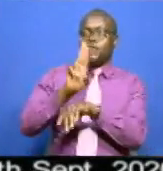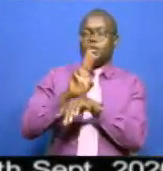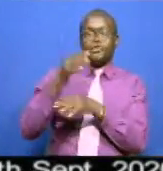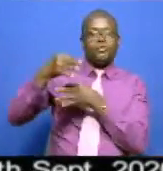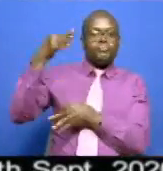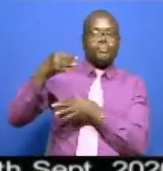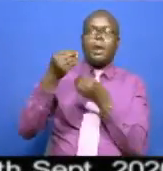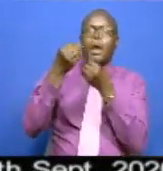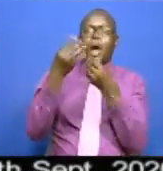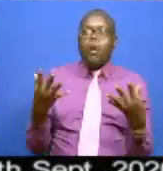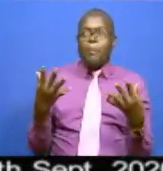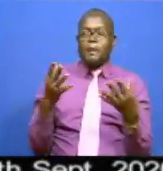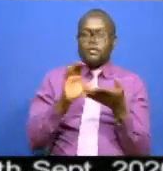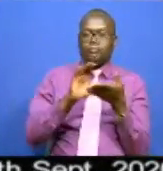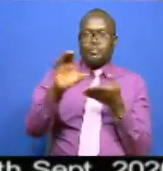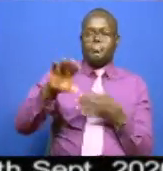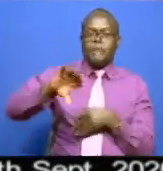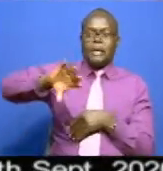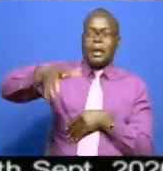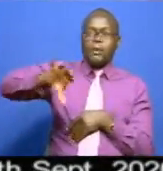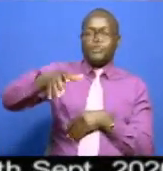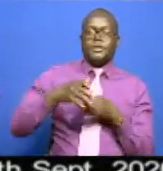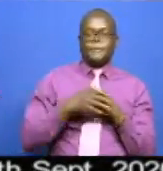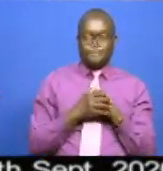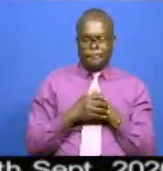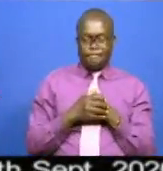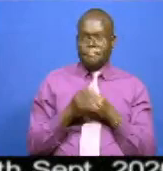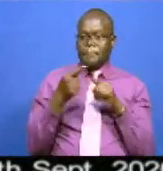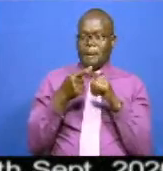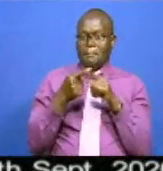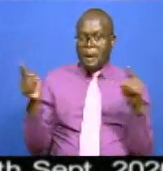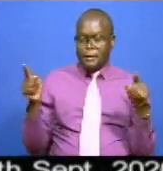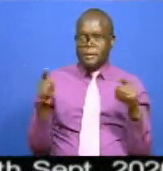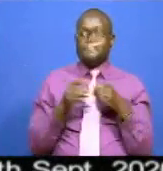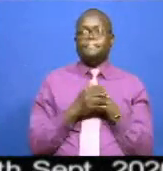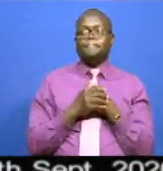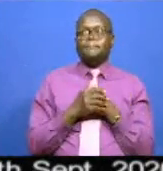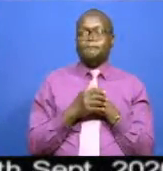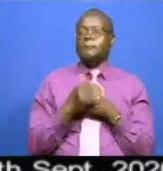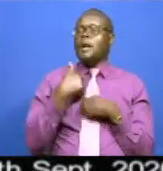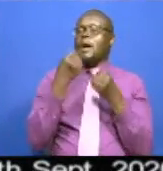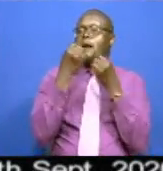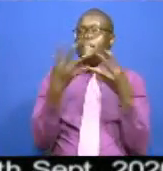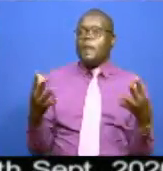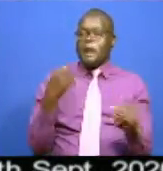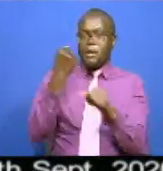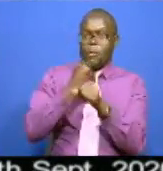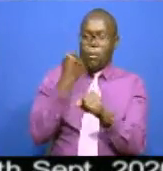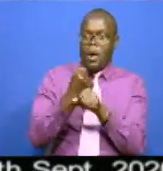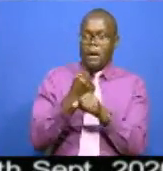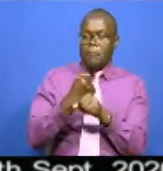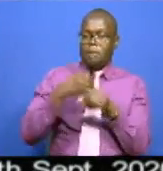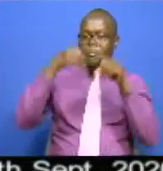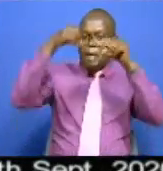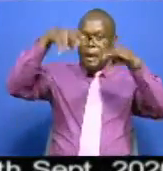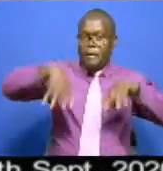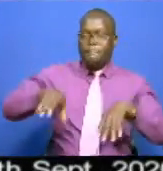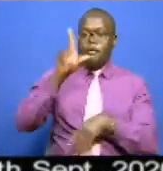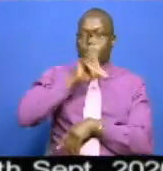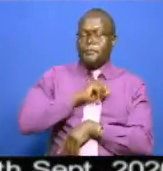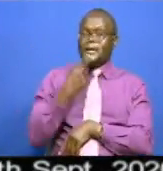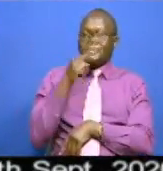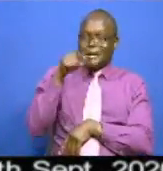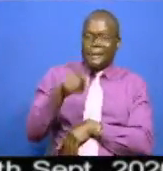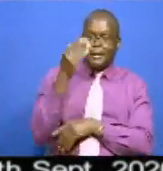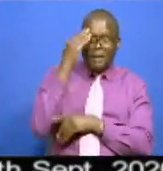the revenues that's being allocated to the counties. Yet, there are many functions that have been devolved. I'm saying this,